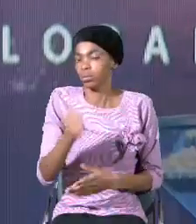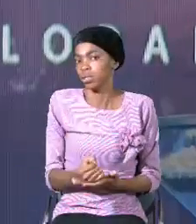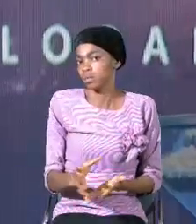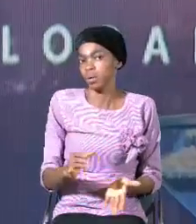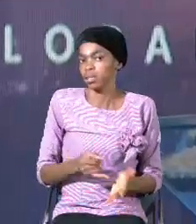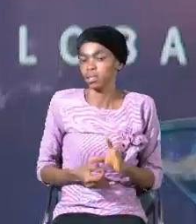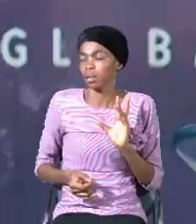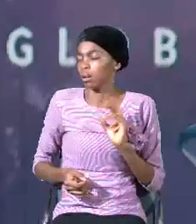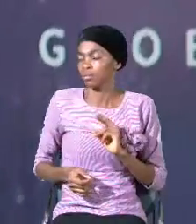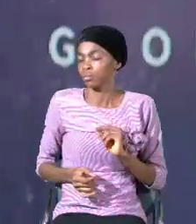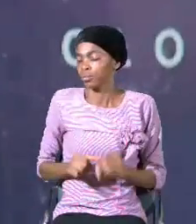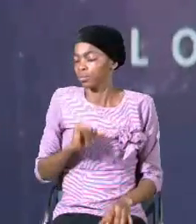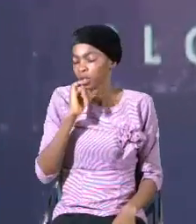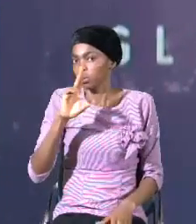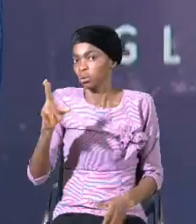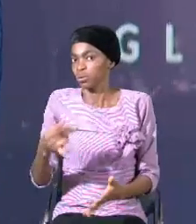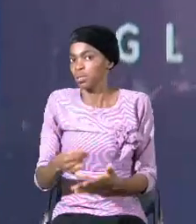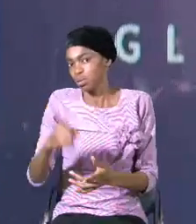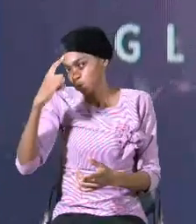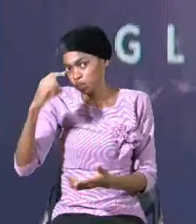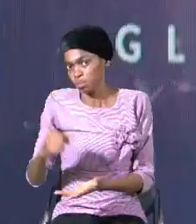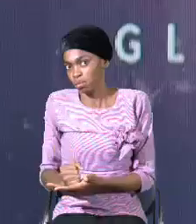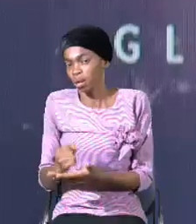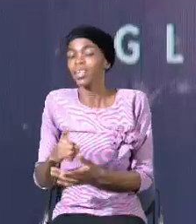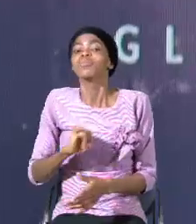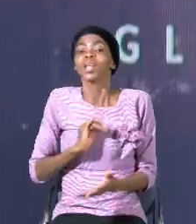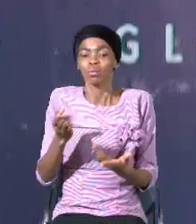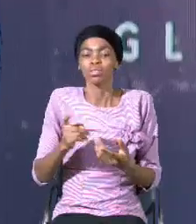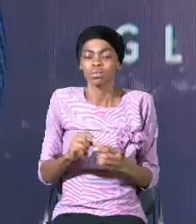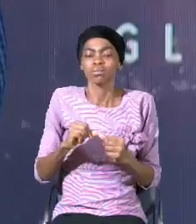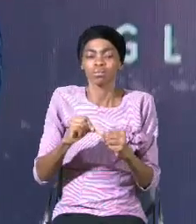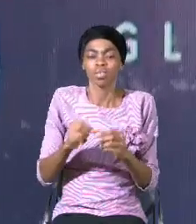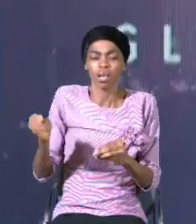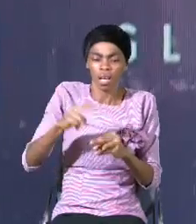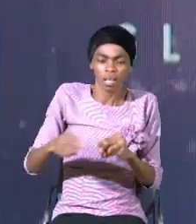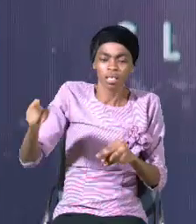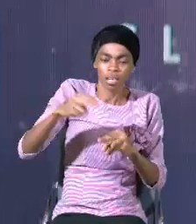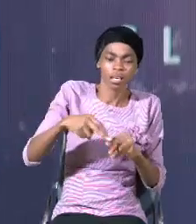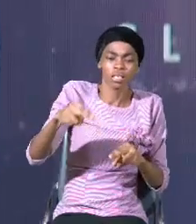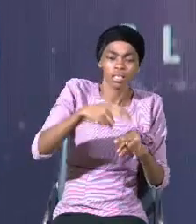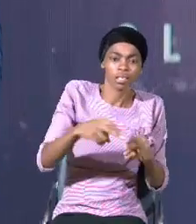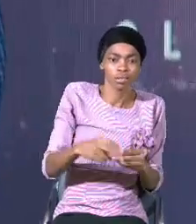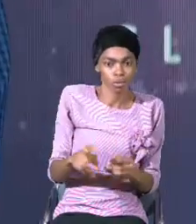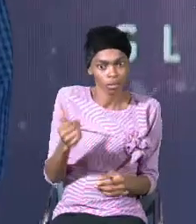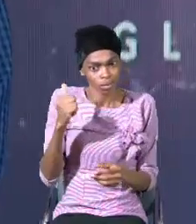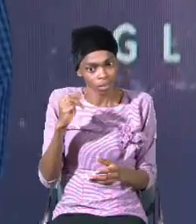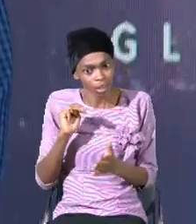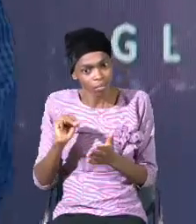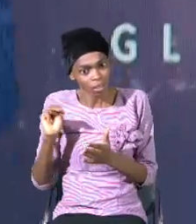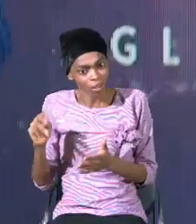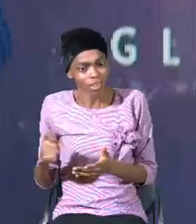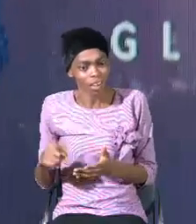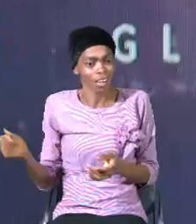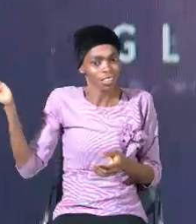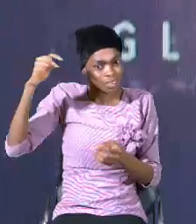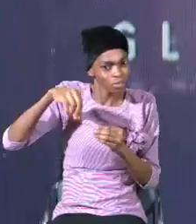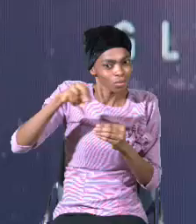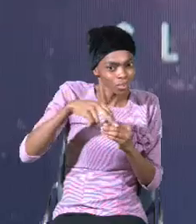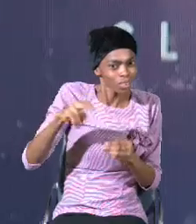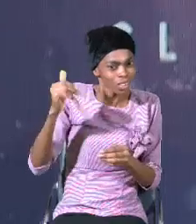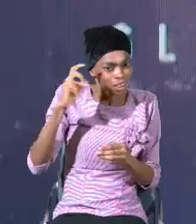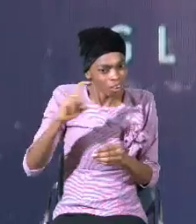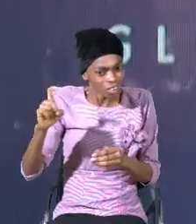touch the money. I want you to reach a million. I want you to reach 10 million. I want you to reach 100 million. I want you to